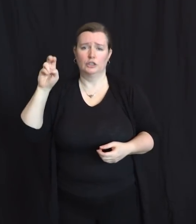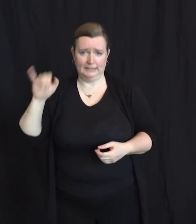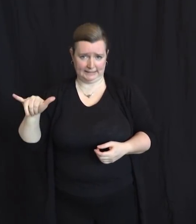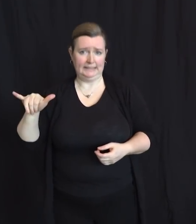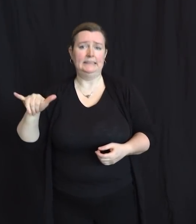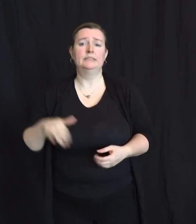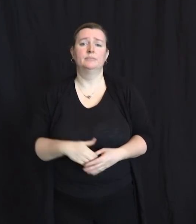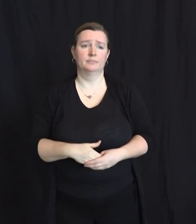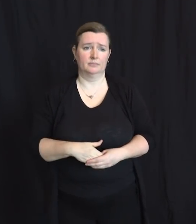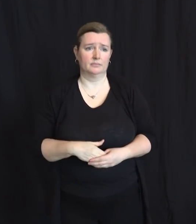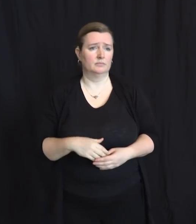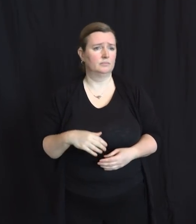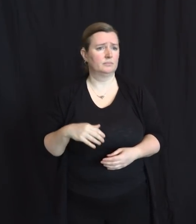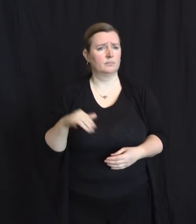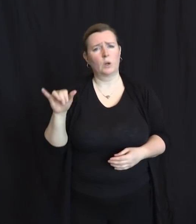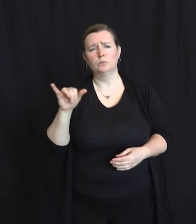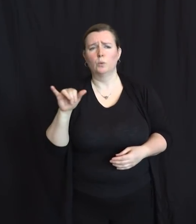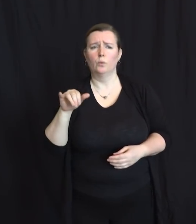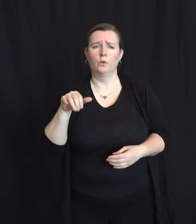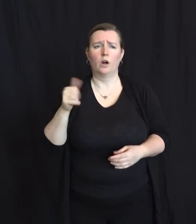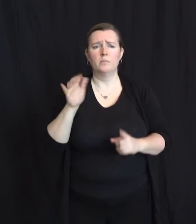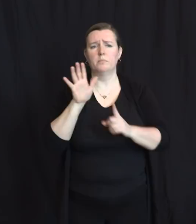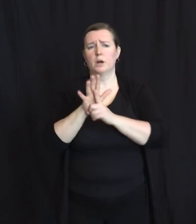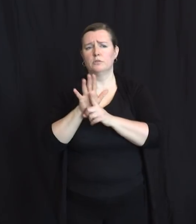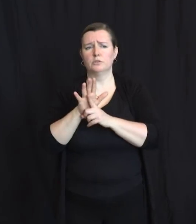Trivia, thank you.